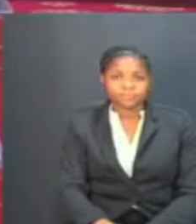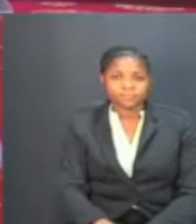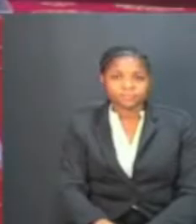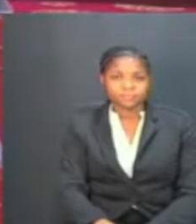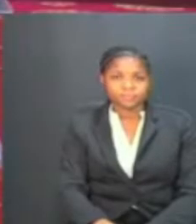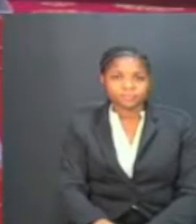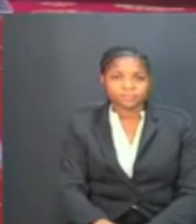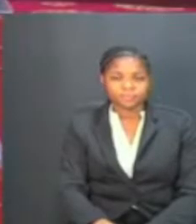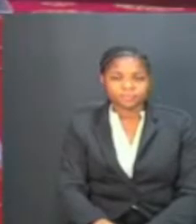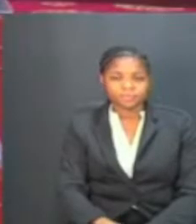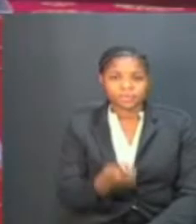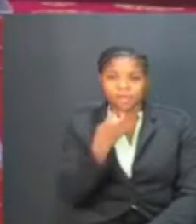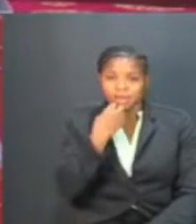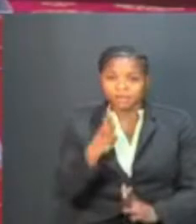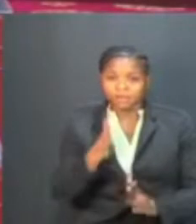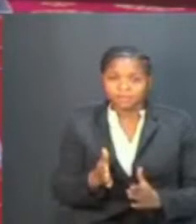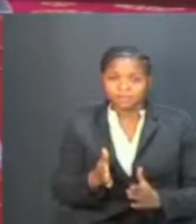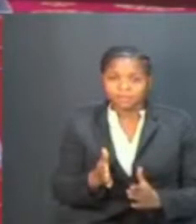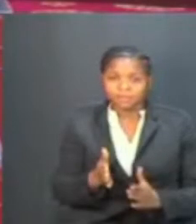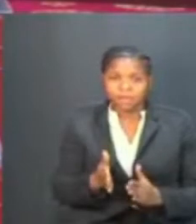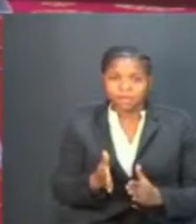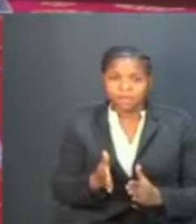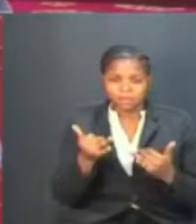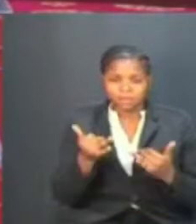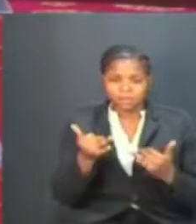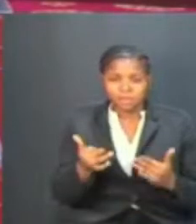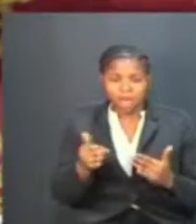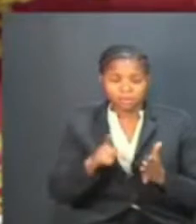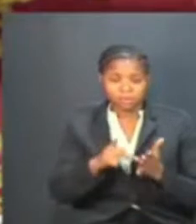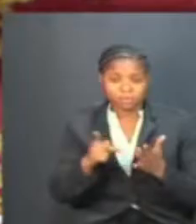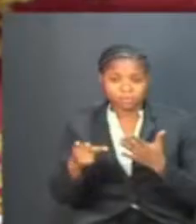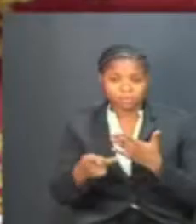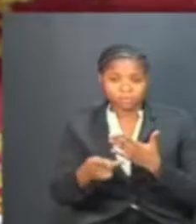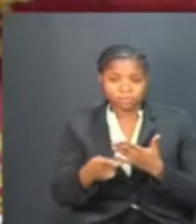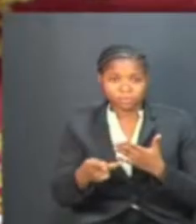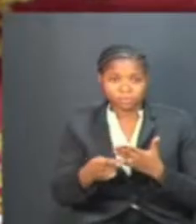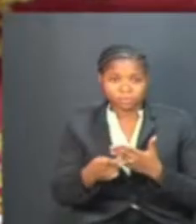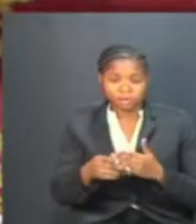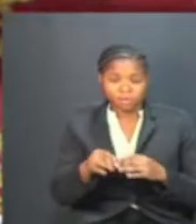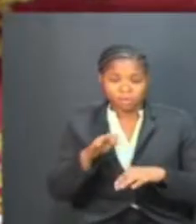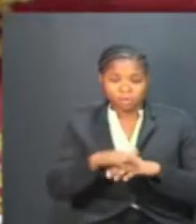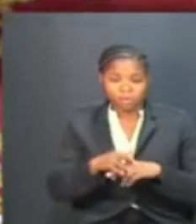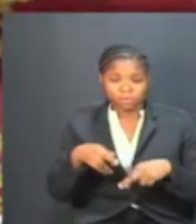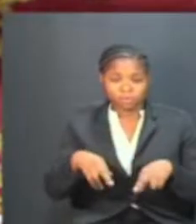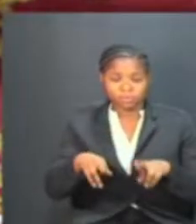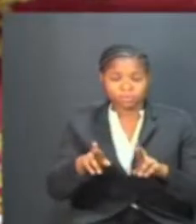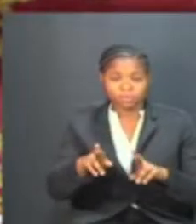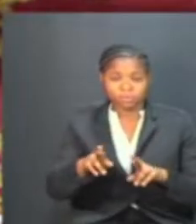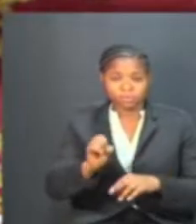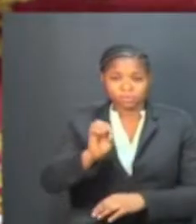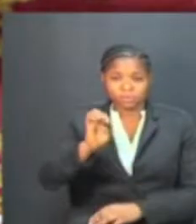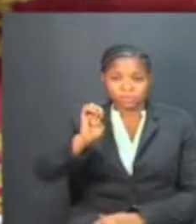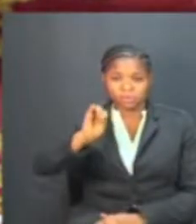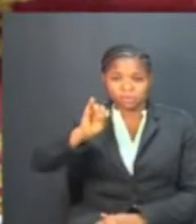Mr. Speaker, the current program on this road is as follows. The Ejisu